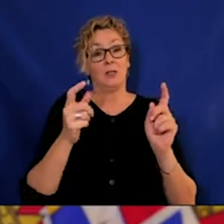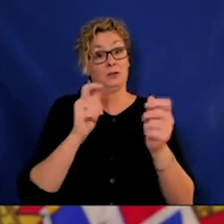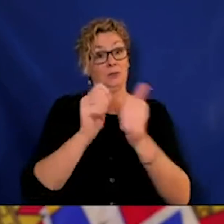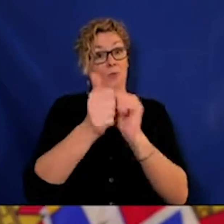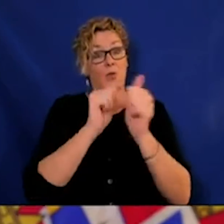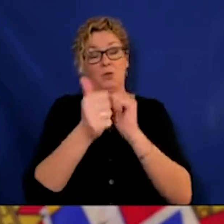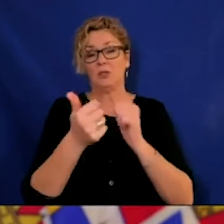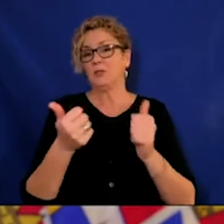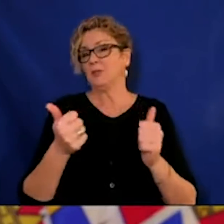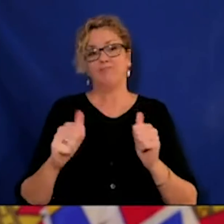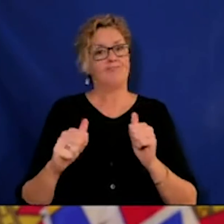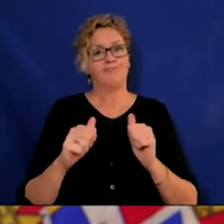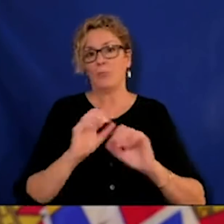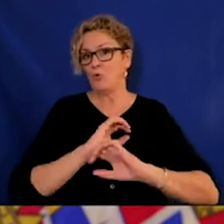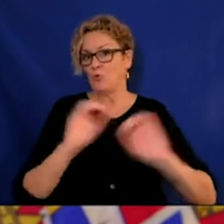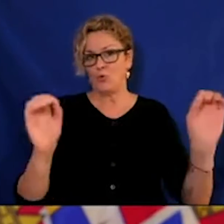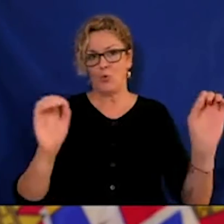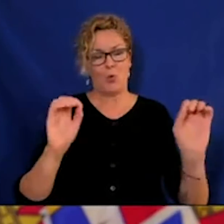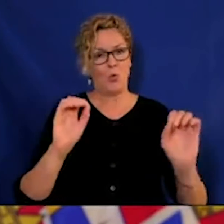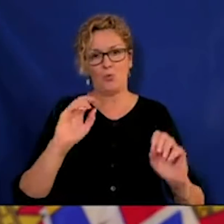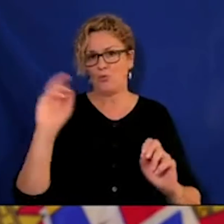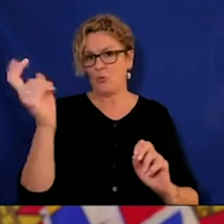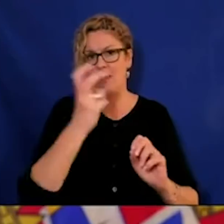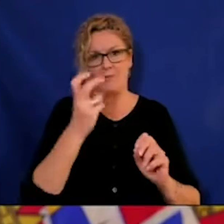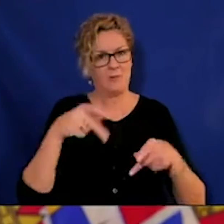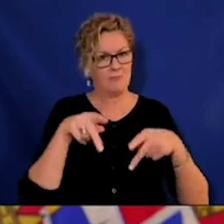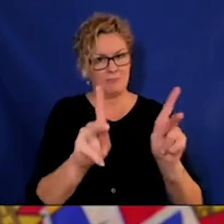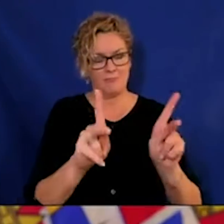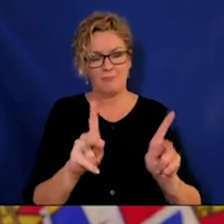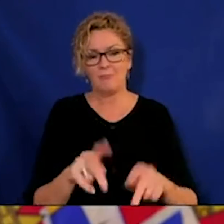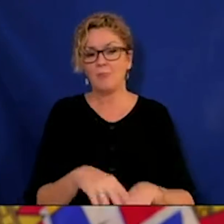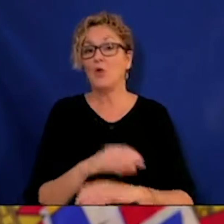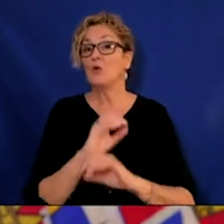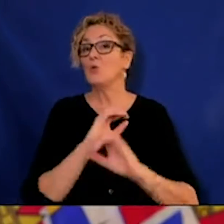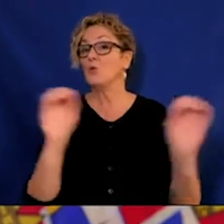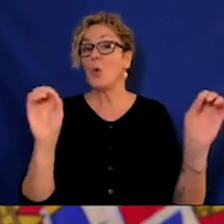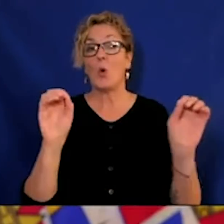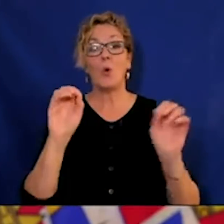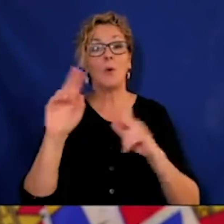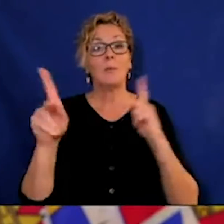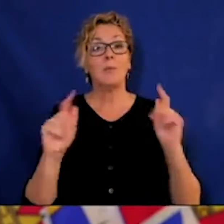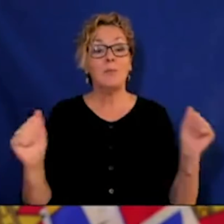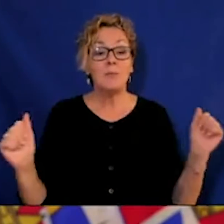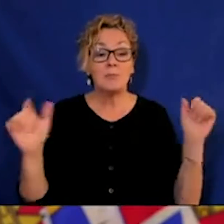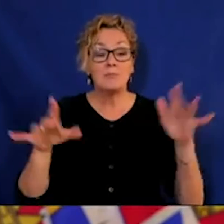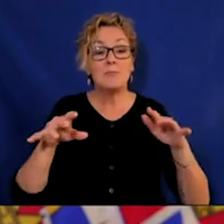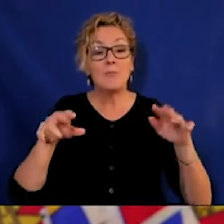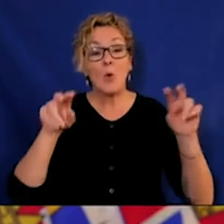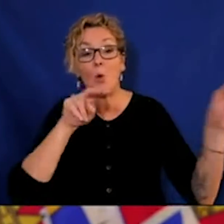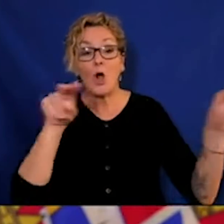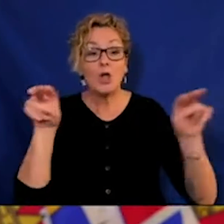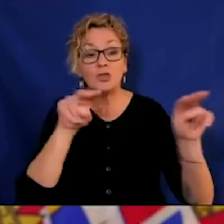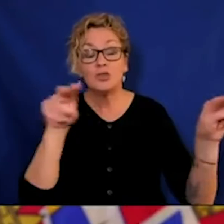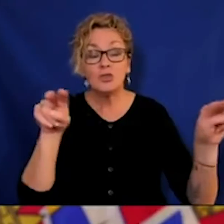have seen that if we maintain our distance and we're respectful to each other, we can be outside, we can go to parks, we can play